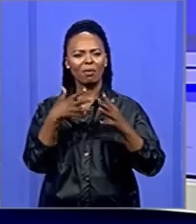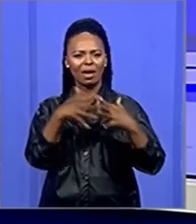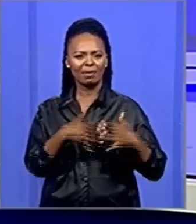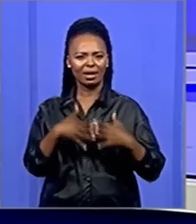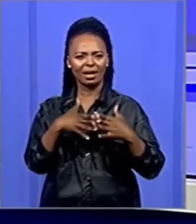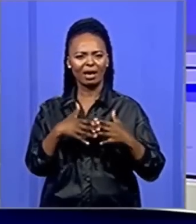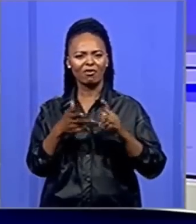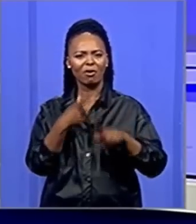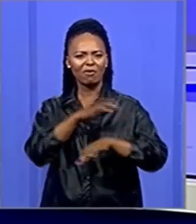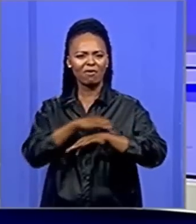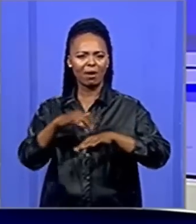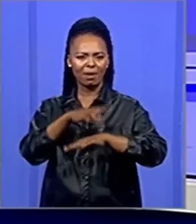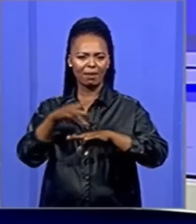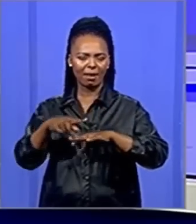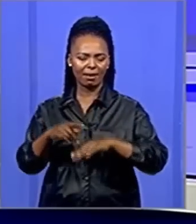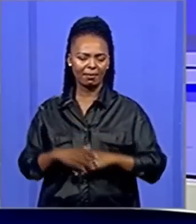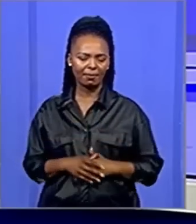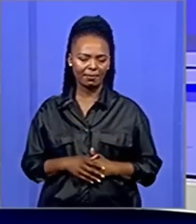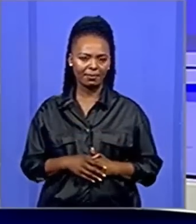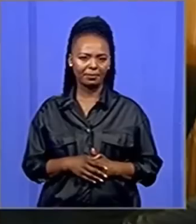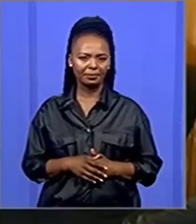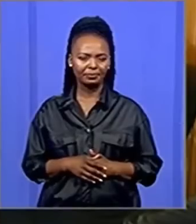polasing ya Phalaphala.